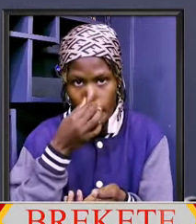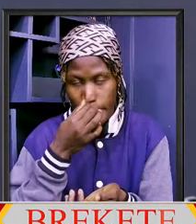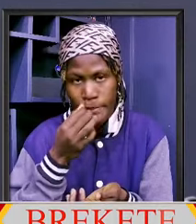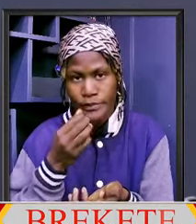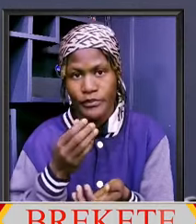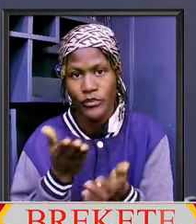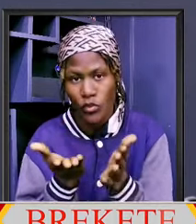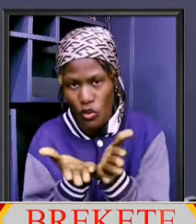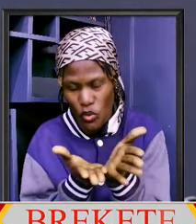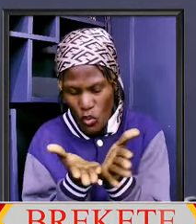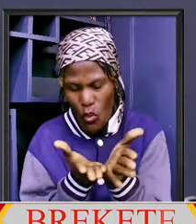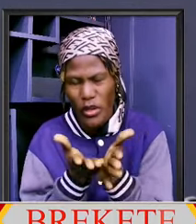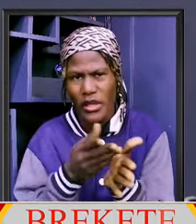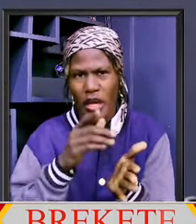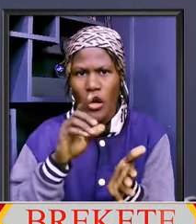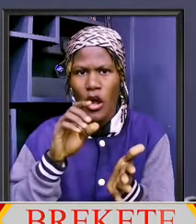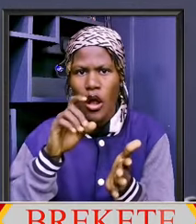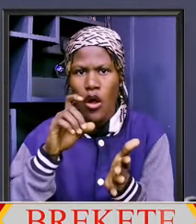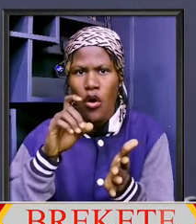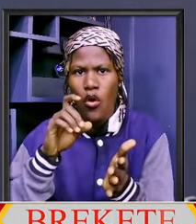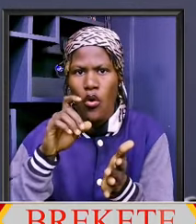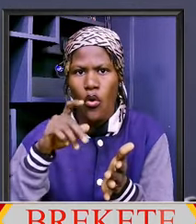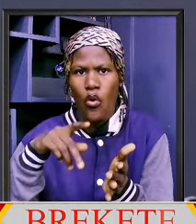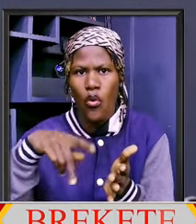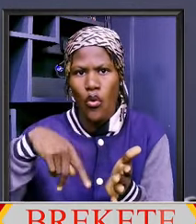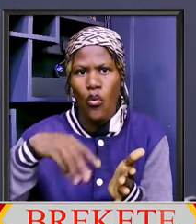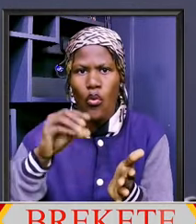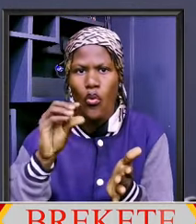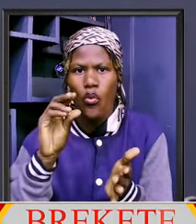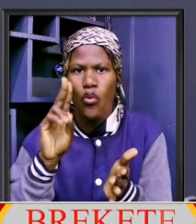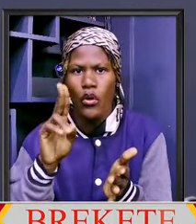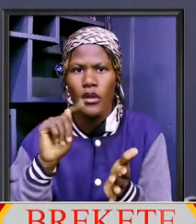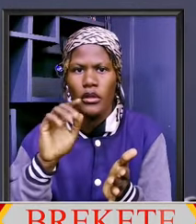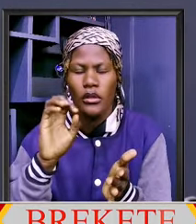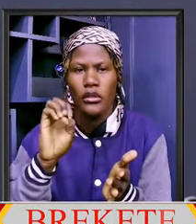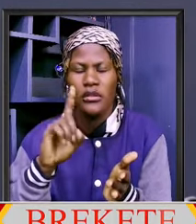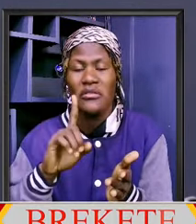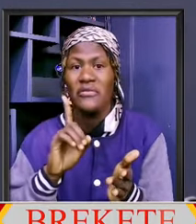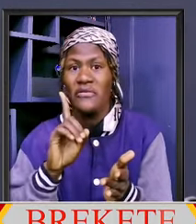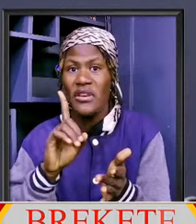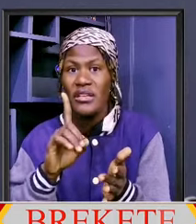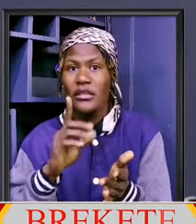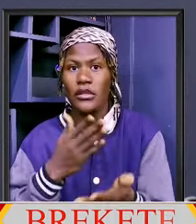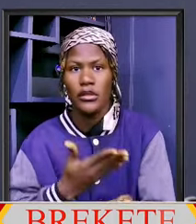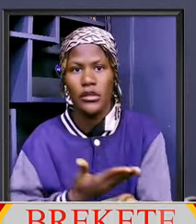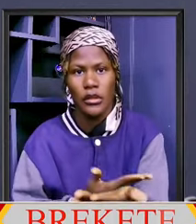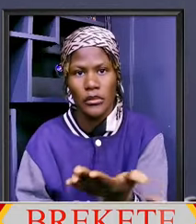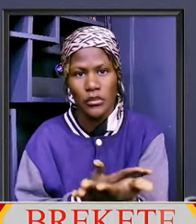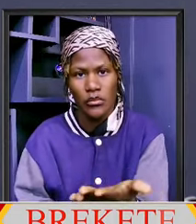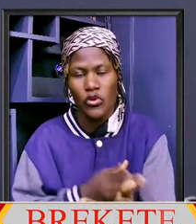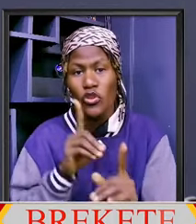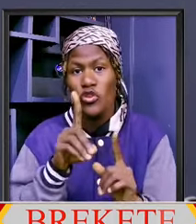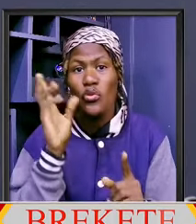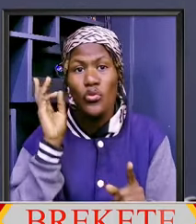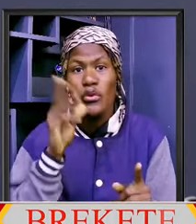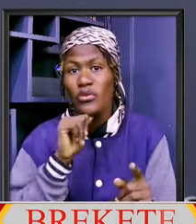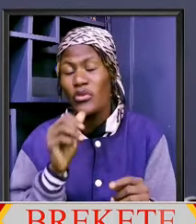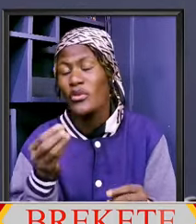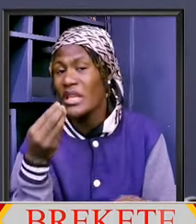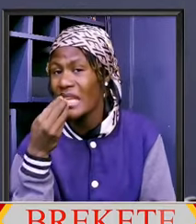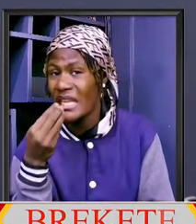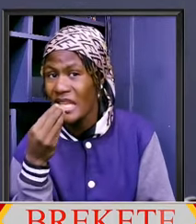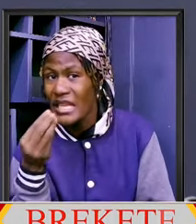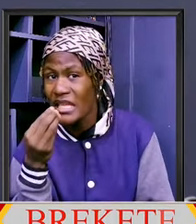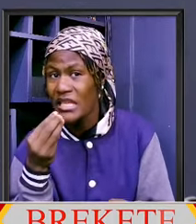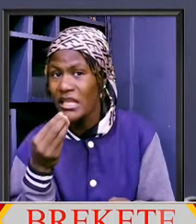Then the quarter, you go drink them first thing in the morning. You no go chop till after 30, 35